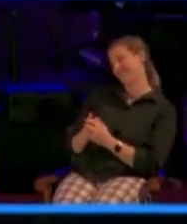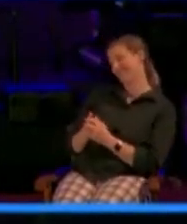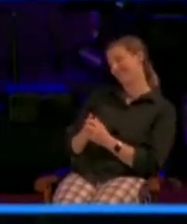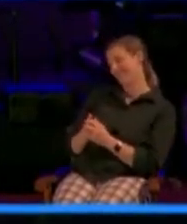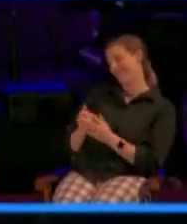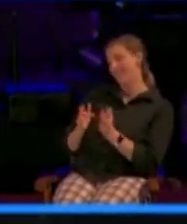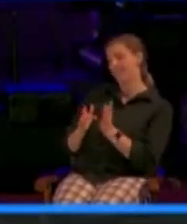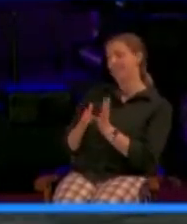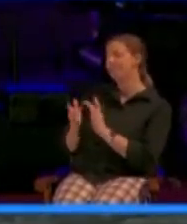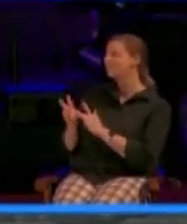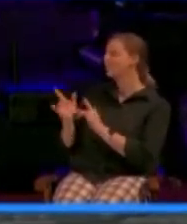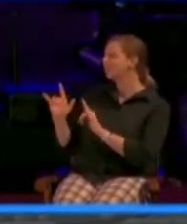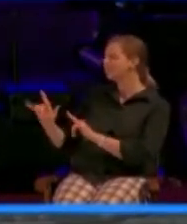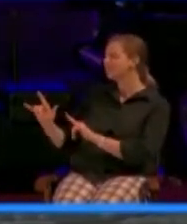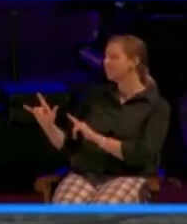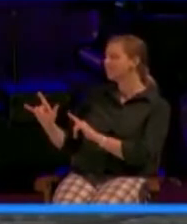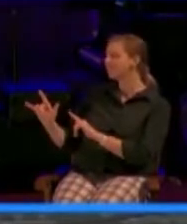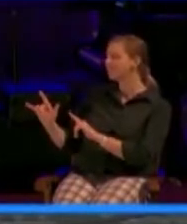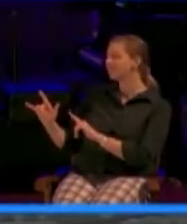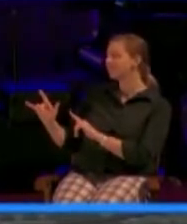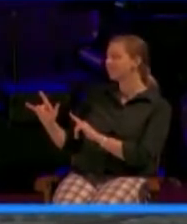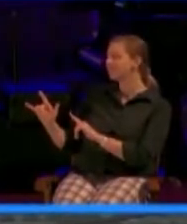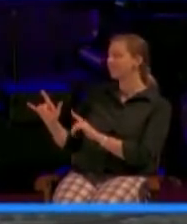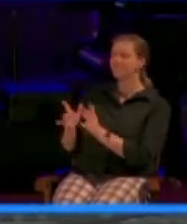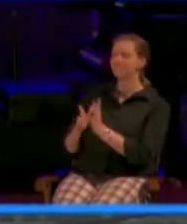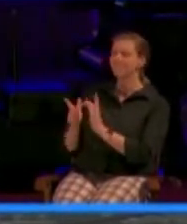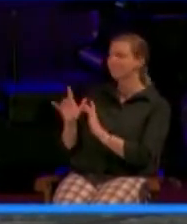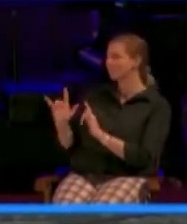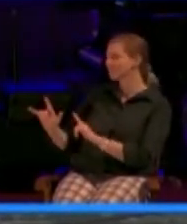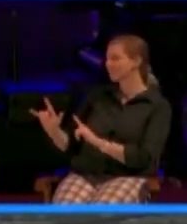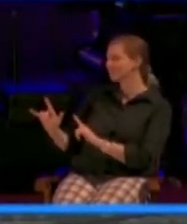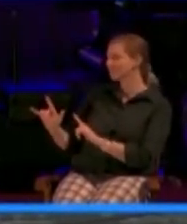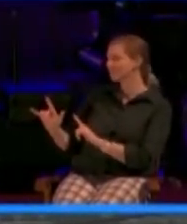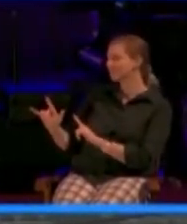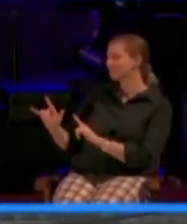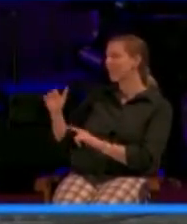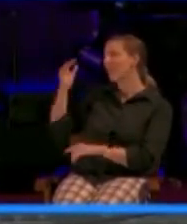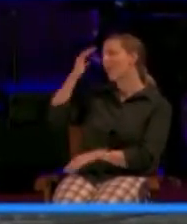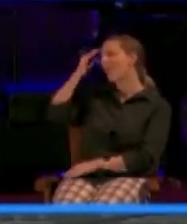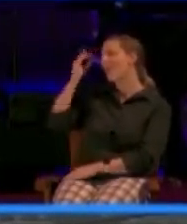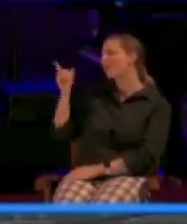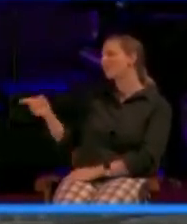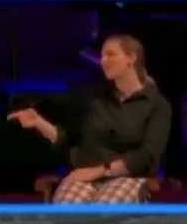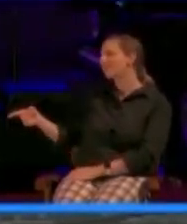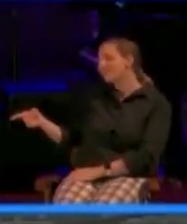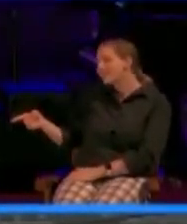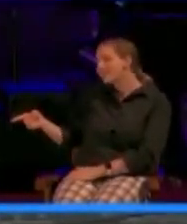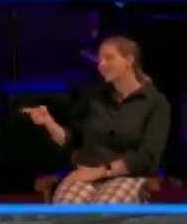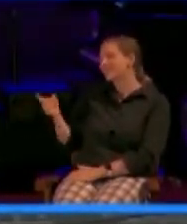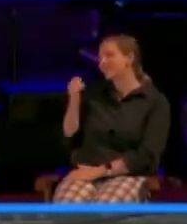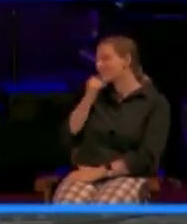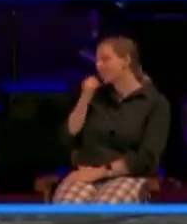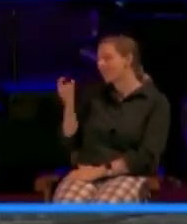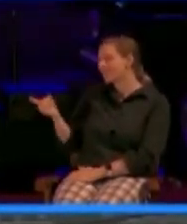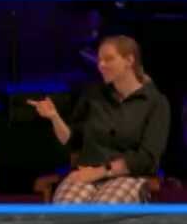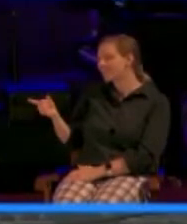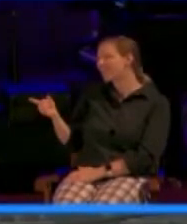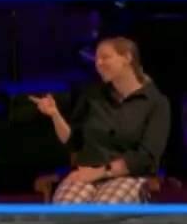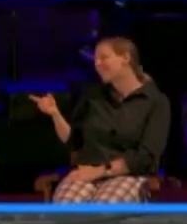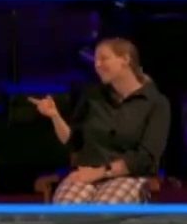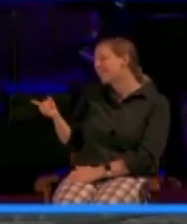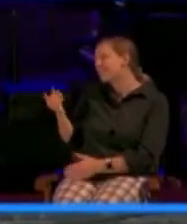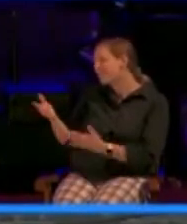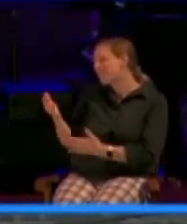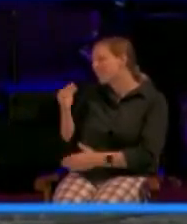everybody. He loves the elect. But I'm going to tell you, I just don't believe that. I